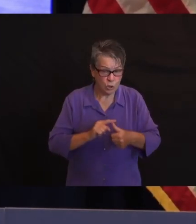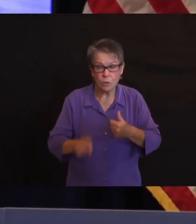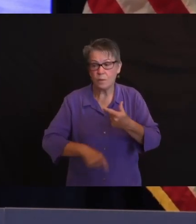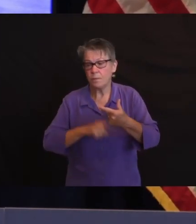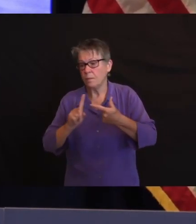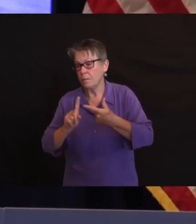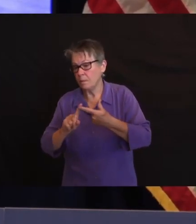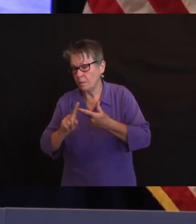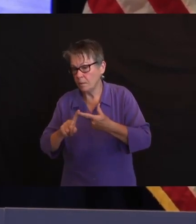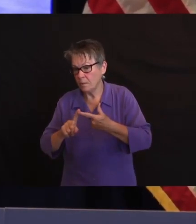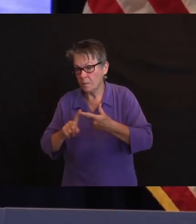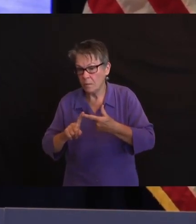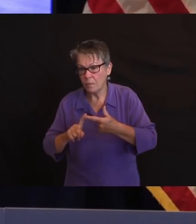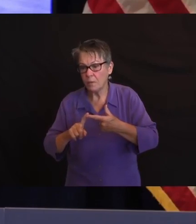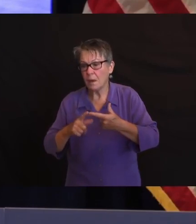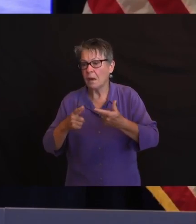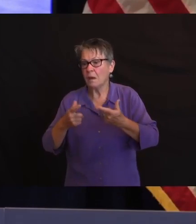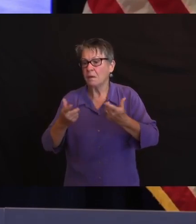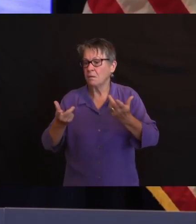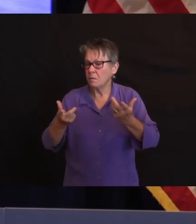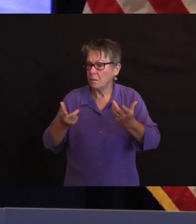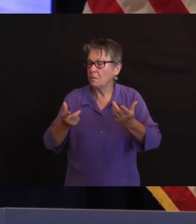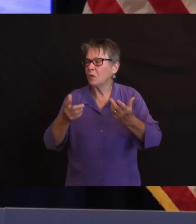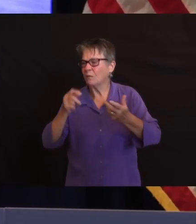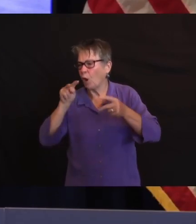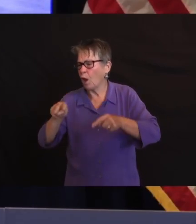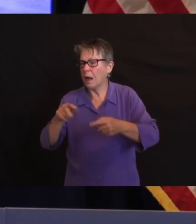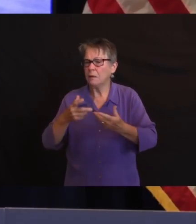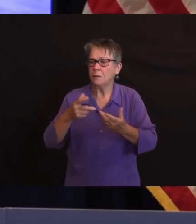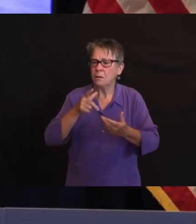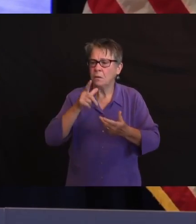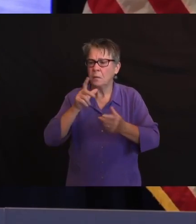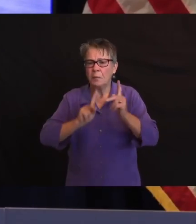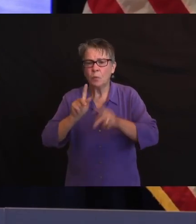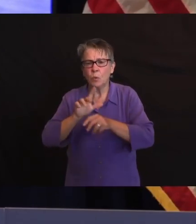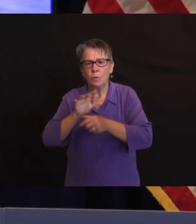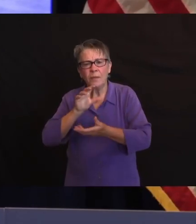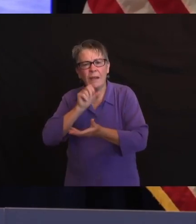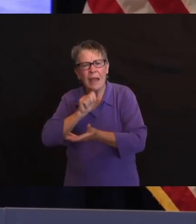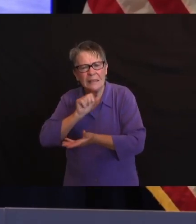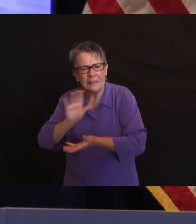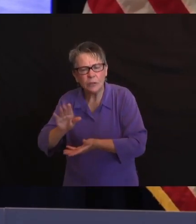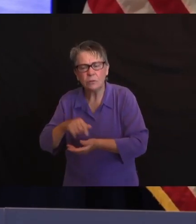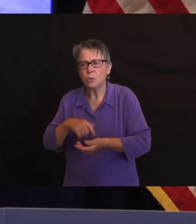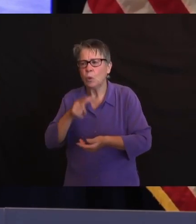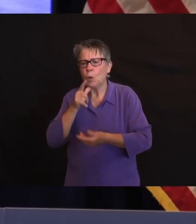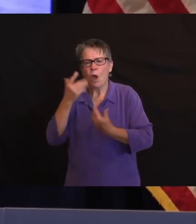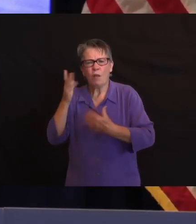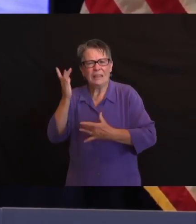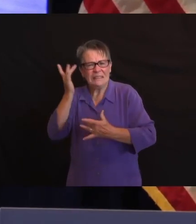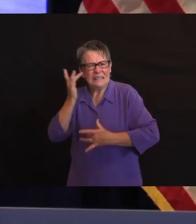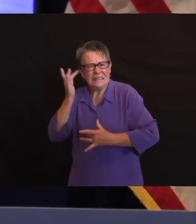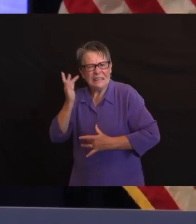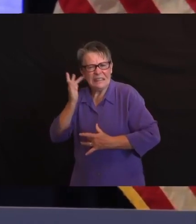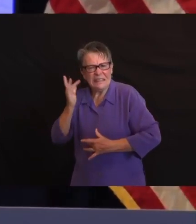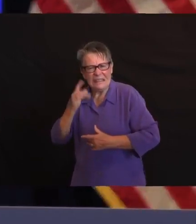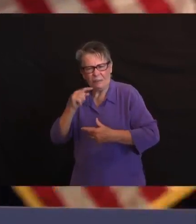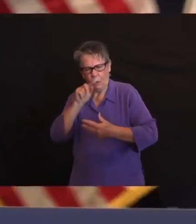point, right? I think with the full vaccine Yep. presentation, we can break it down even more.